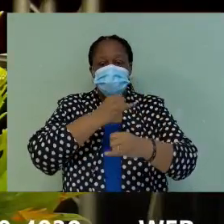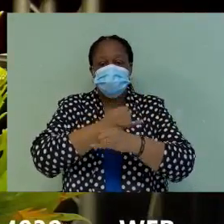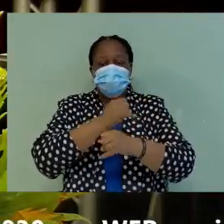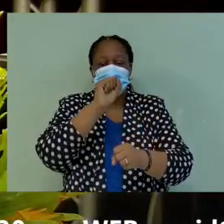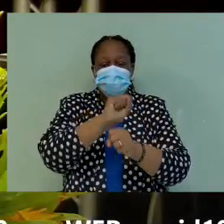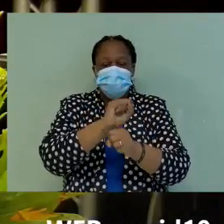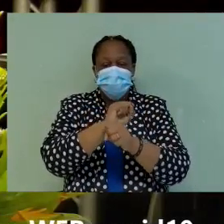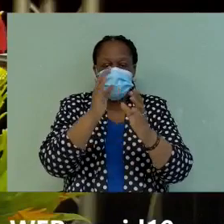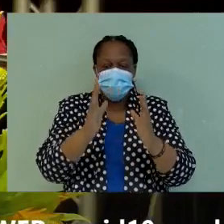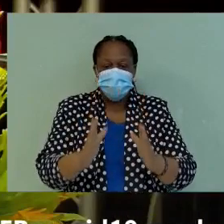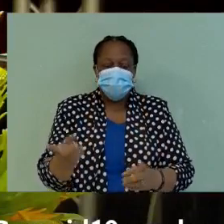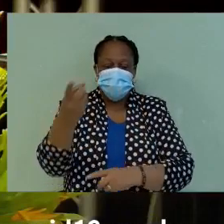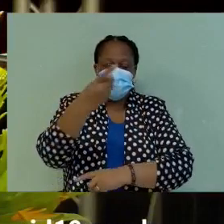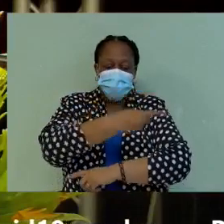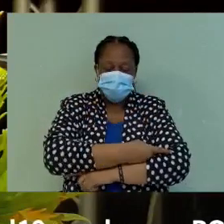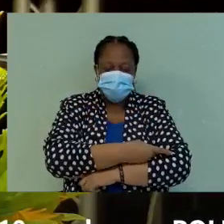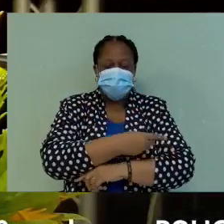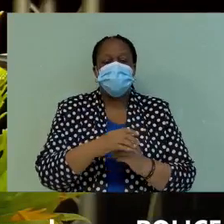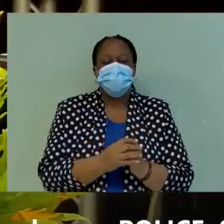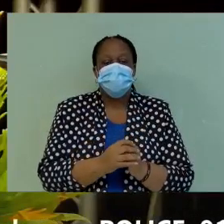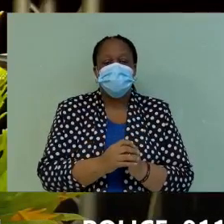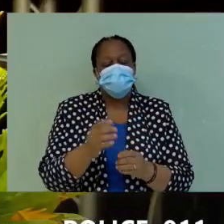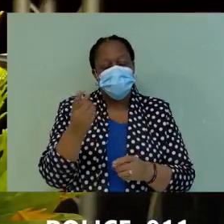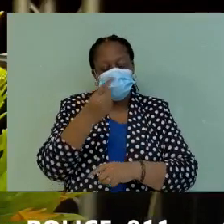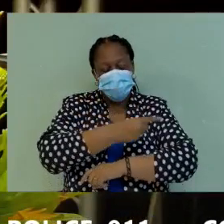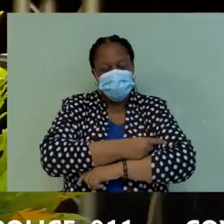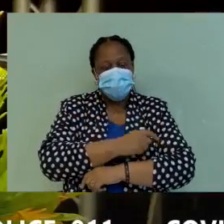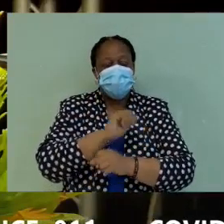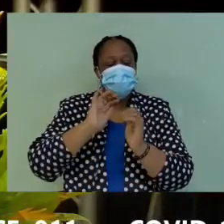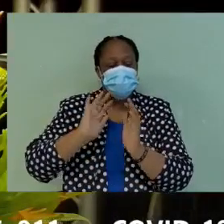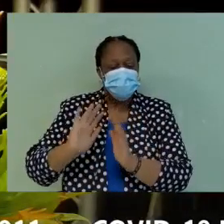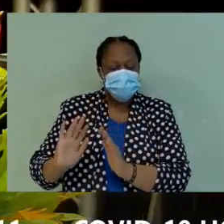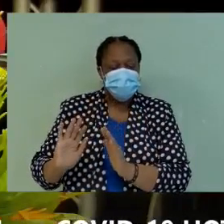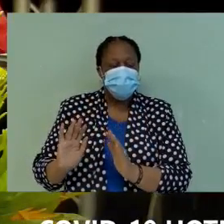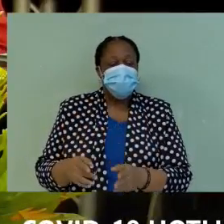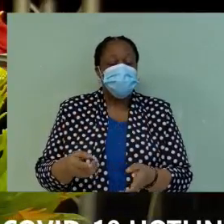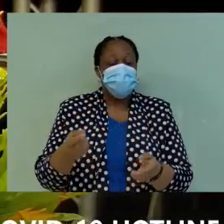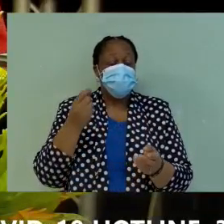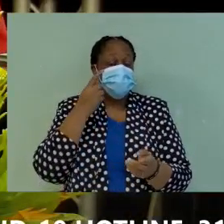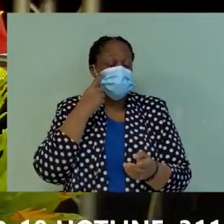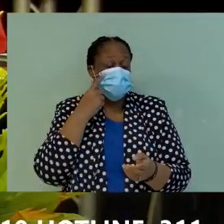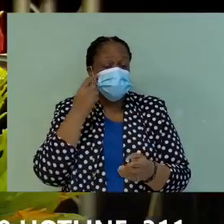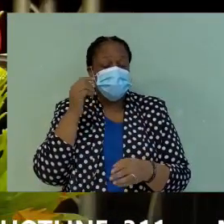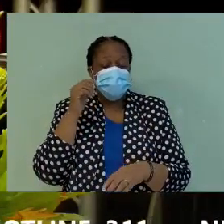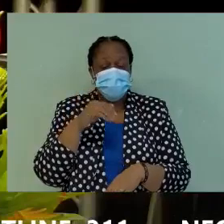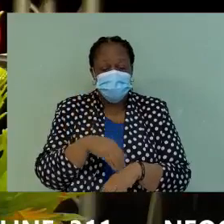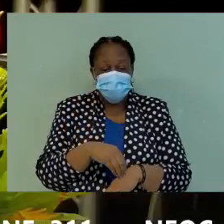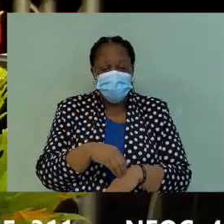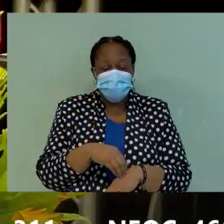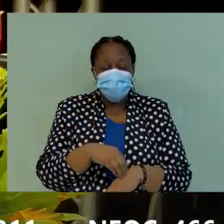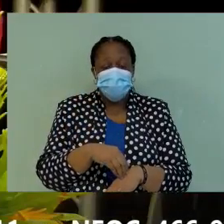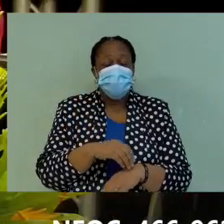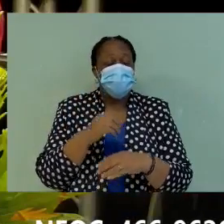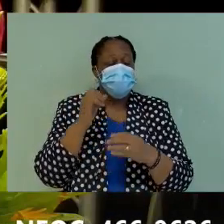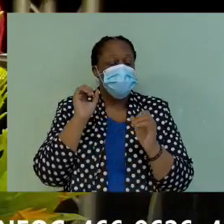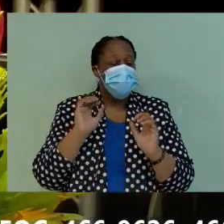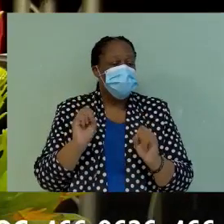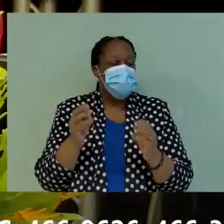And it is a day that is set aside to highlight the tremendous input